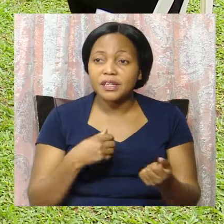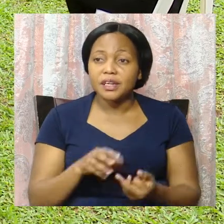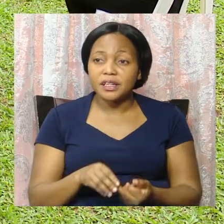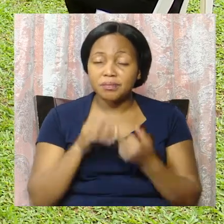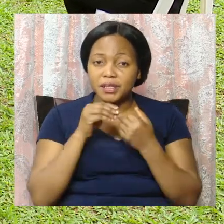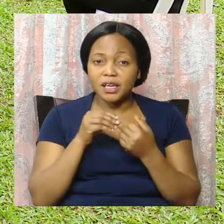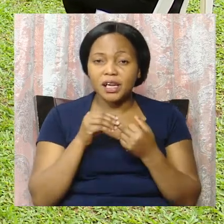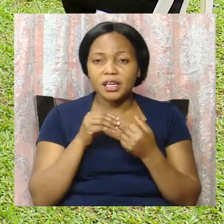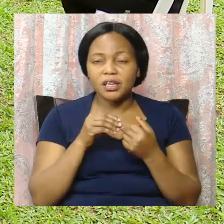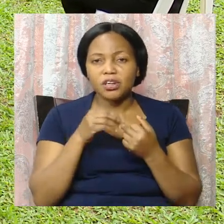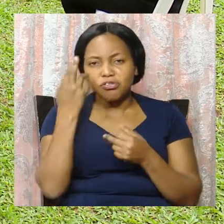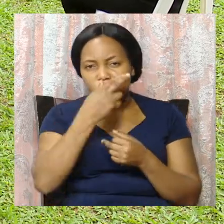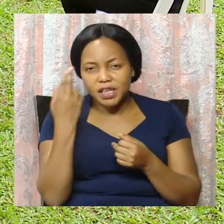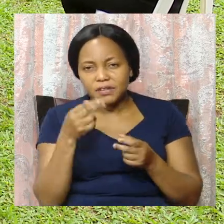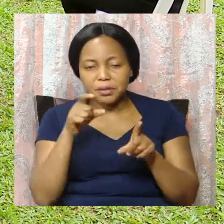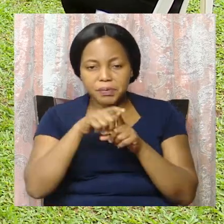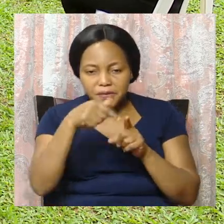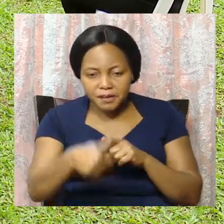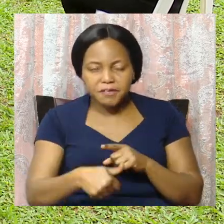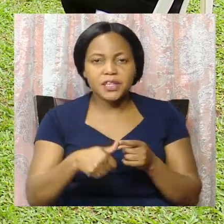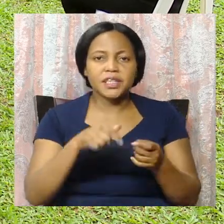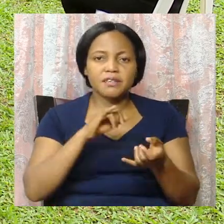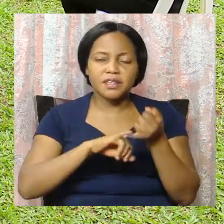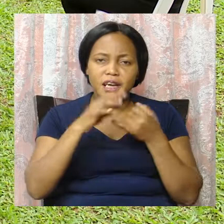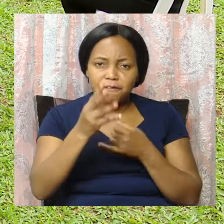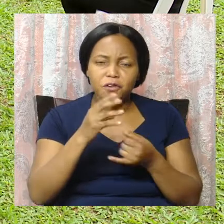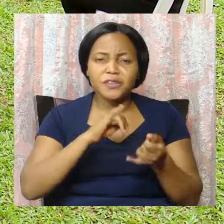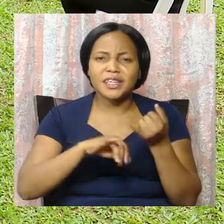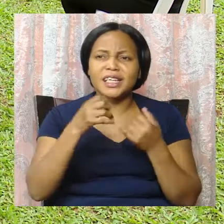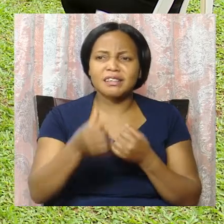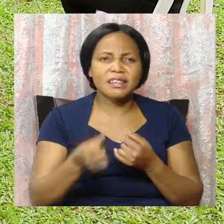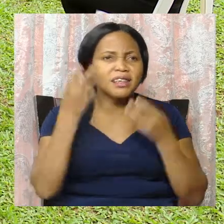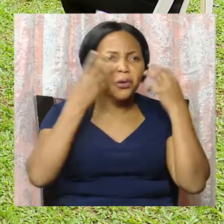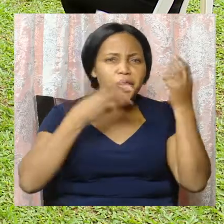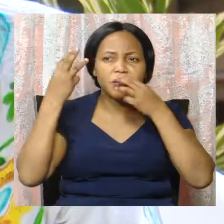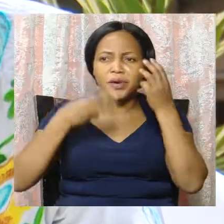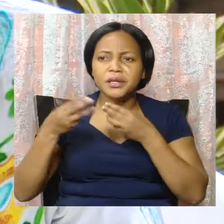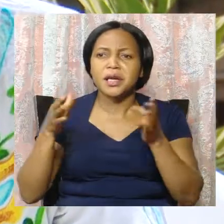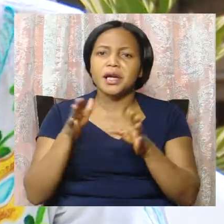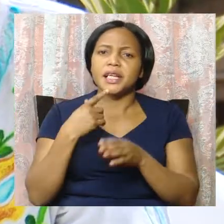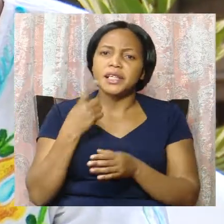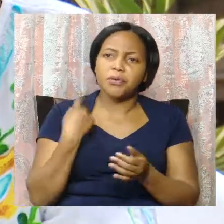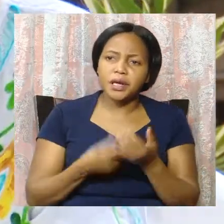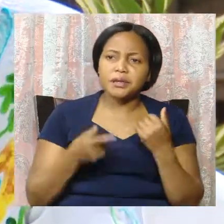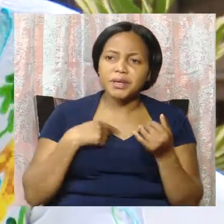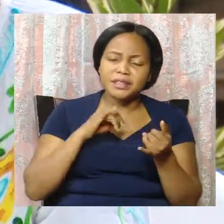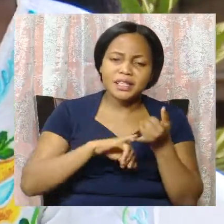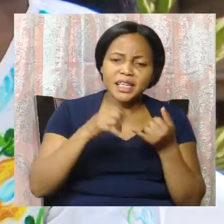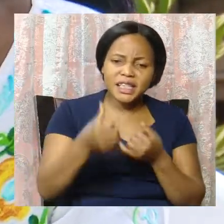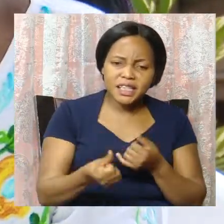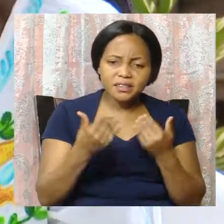news. Especially the candidate classes are asking. They're like Hillary, saying we don't know what to do. I was in